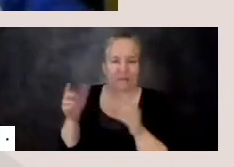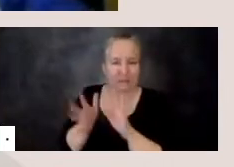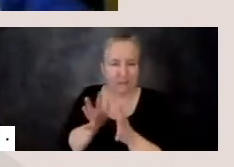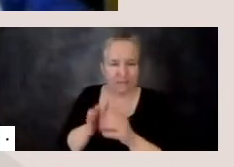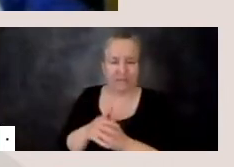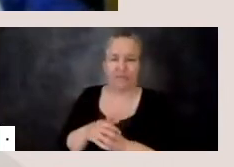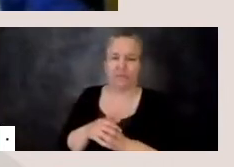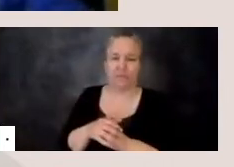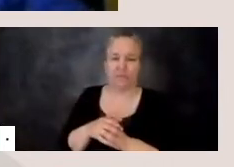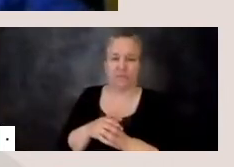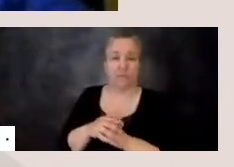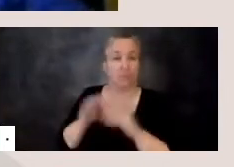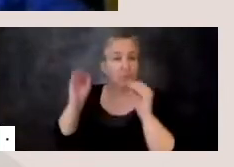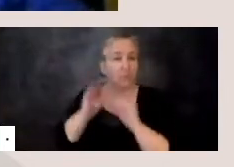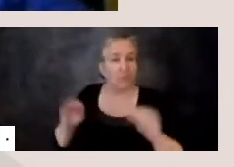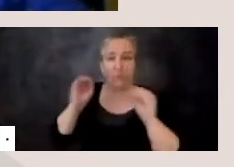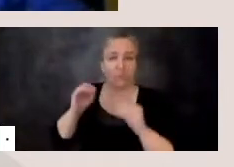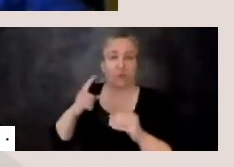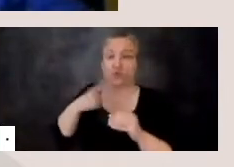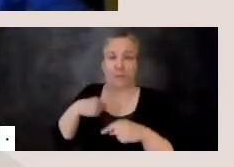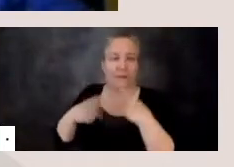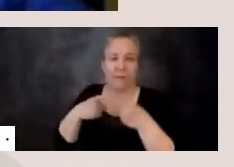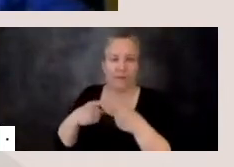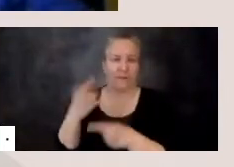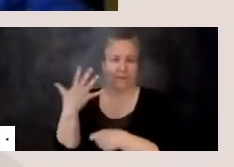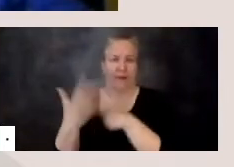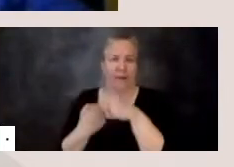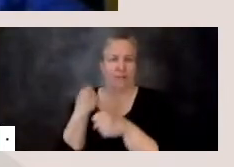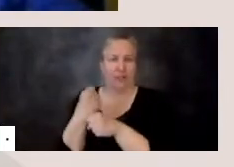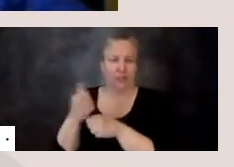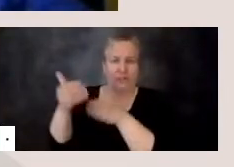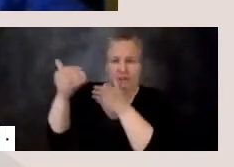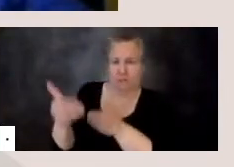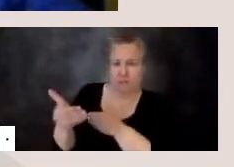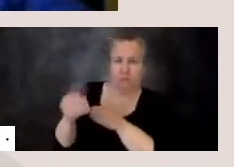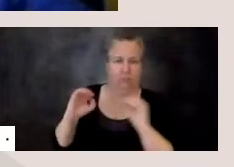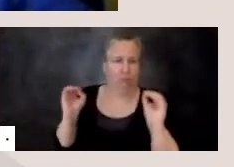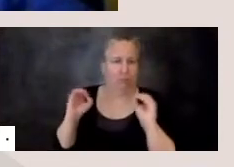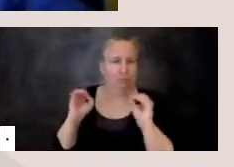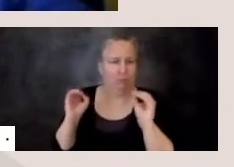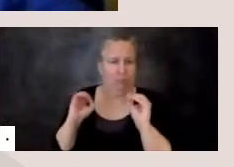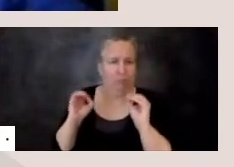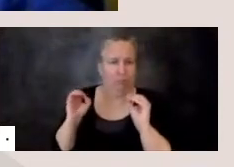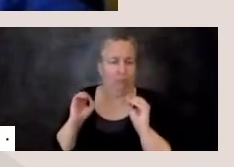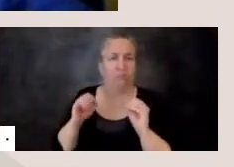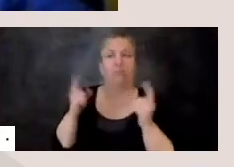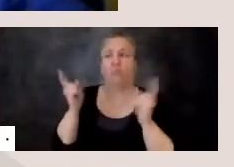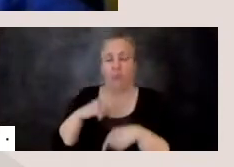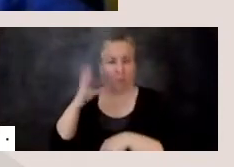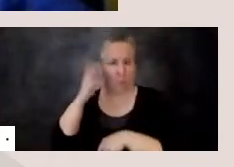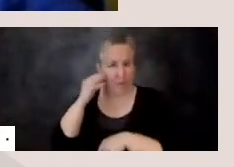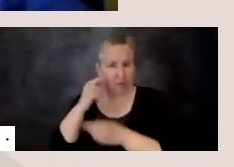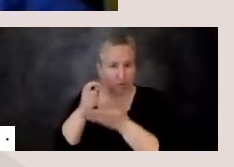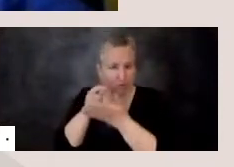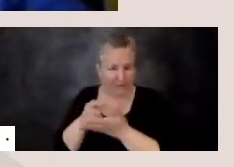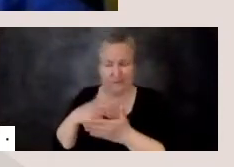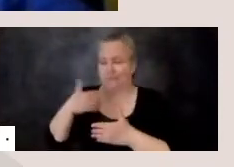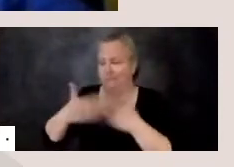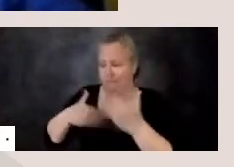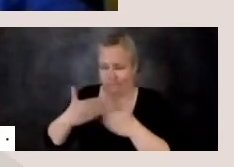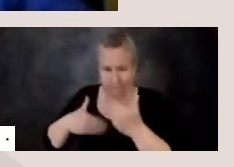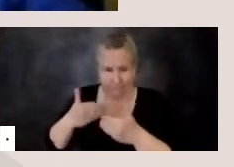wasn't told about the 5 year mark. I was until I went through treatment and I was going for